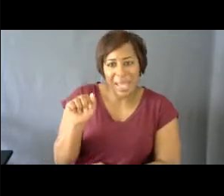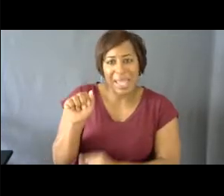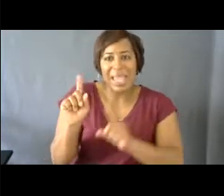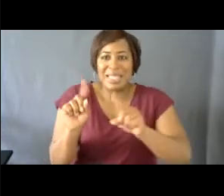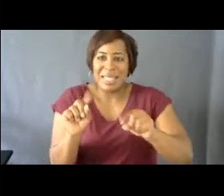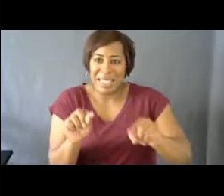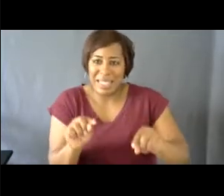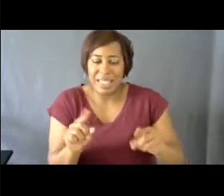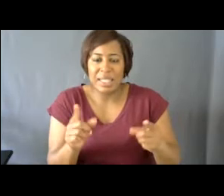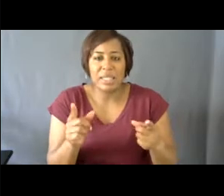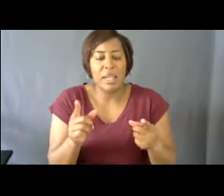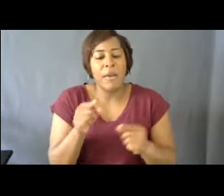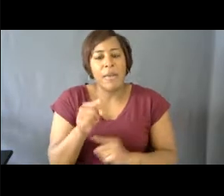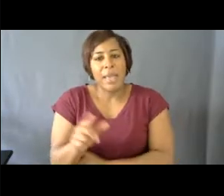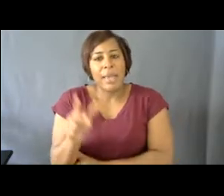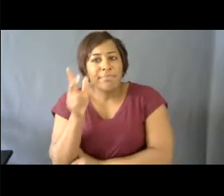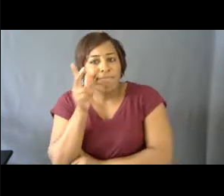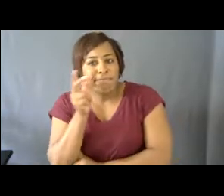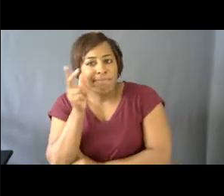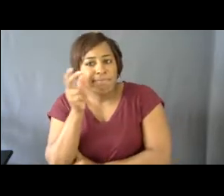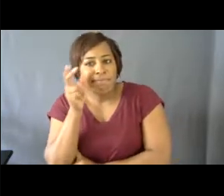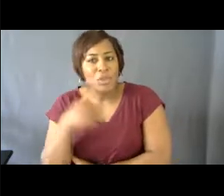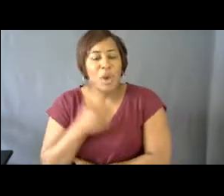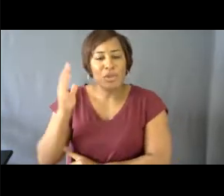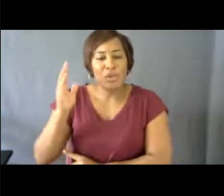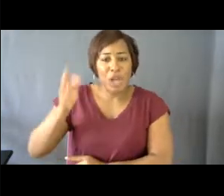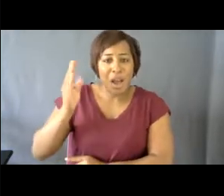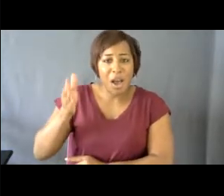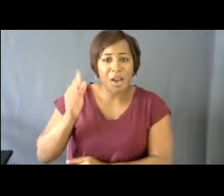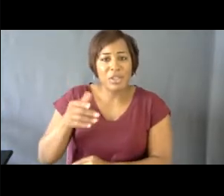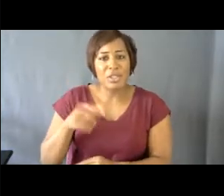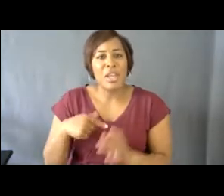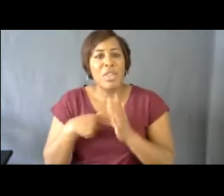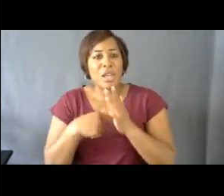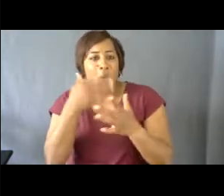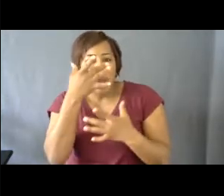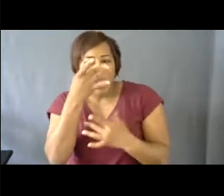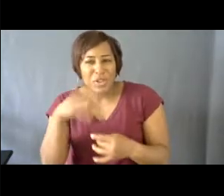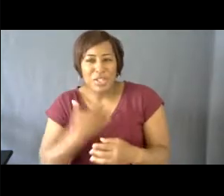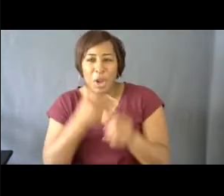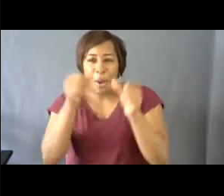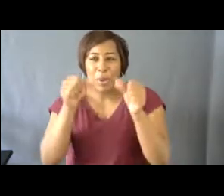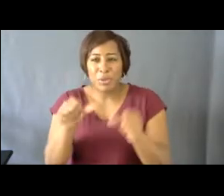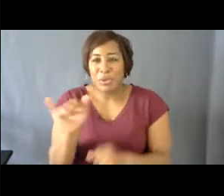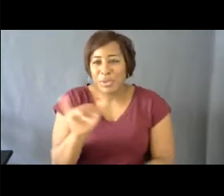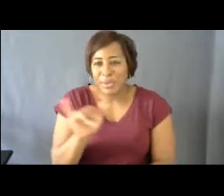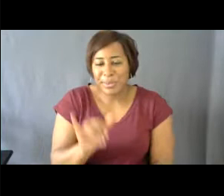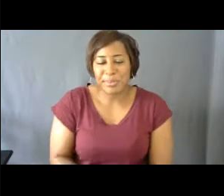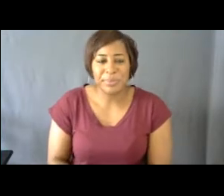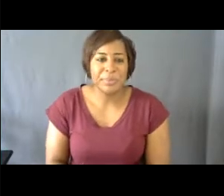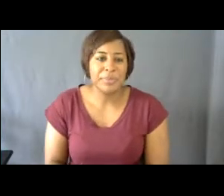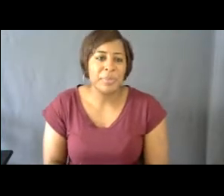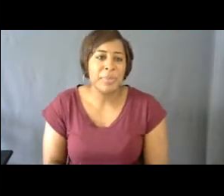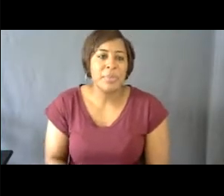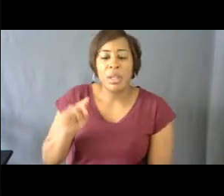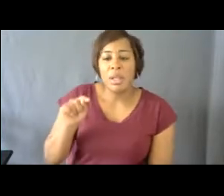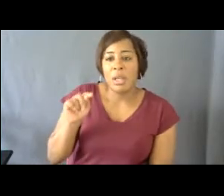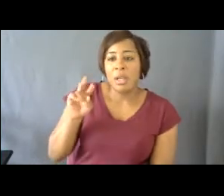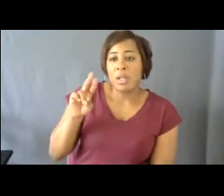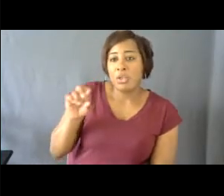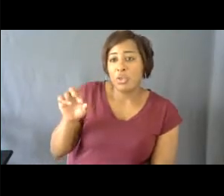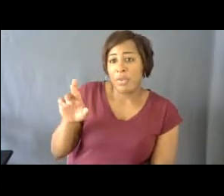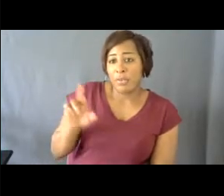attendees to listen to our talks and come and show interest in our posters as well throughout the years. Right. So if